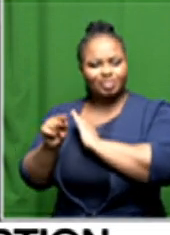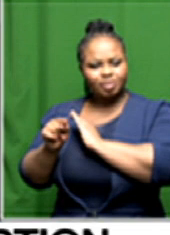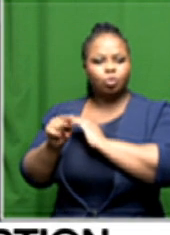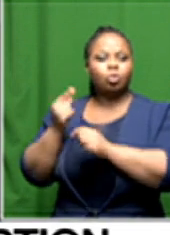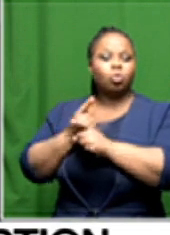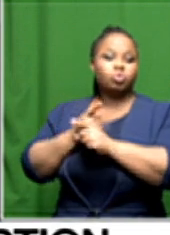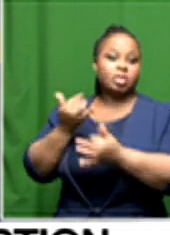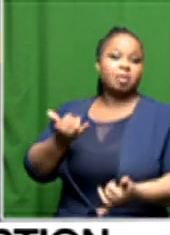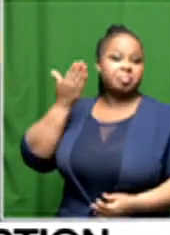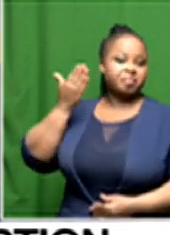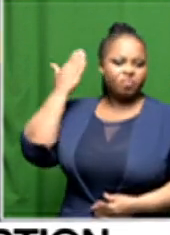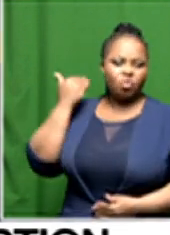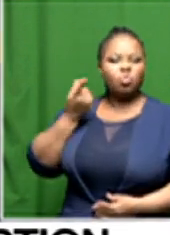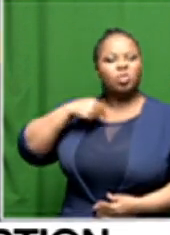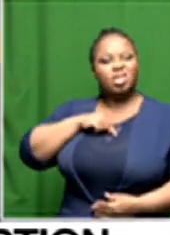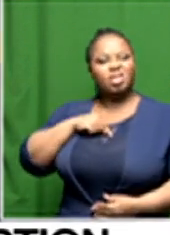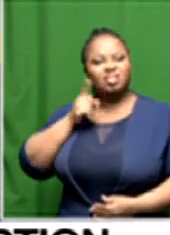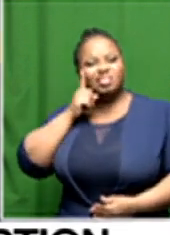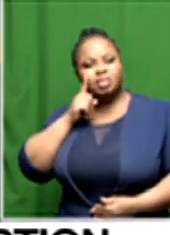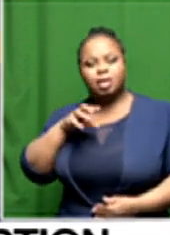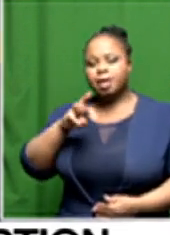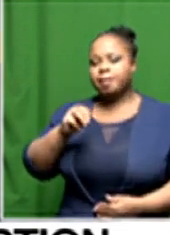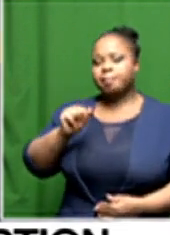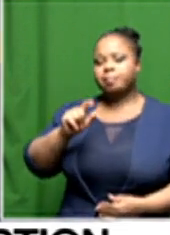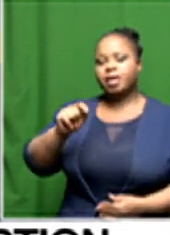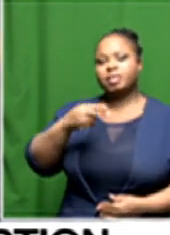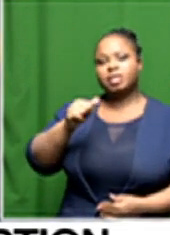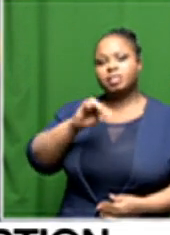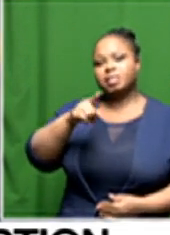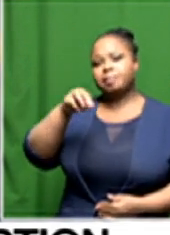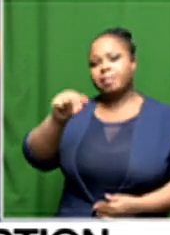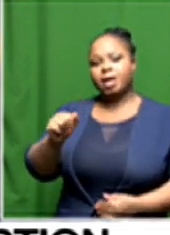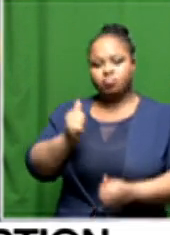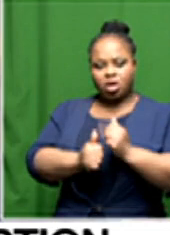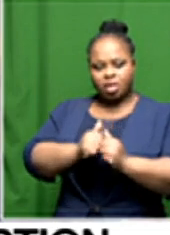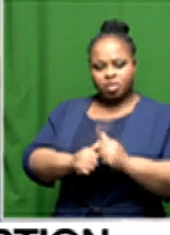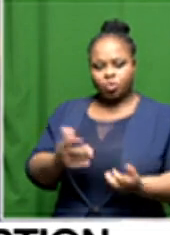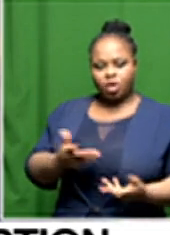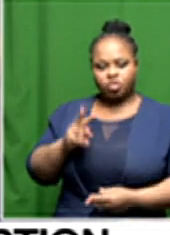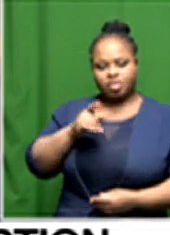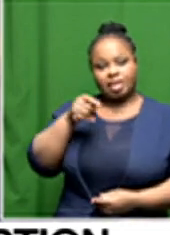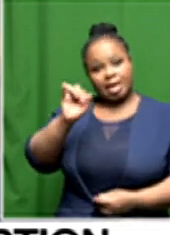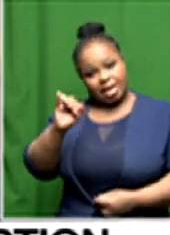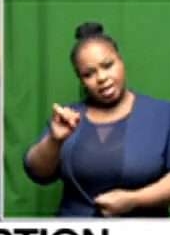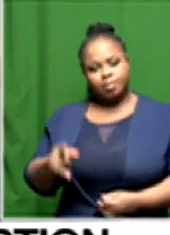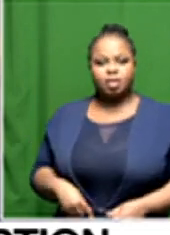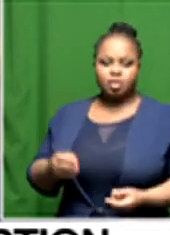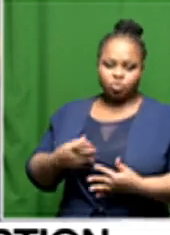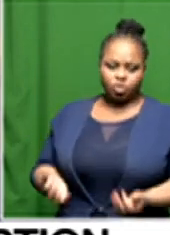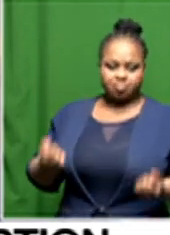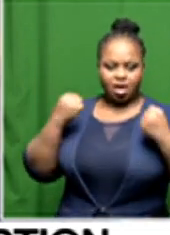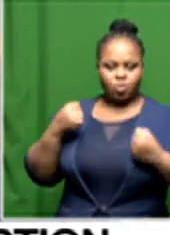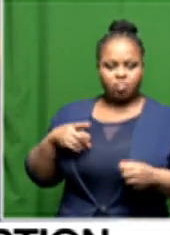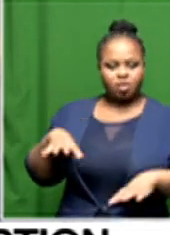So, we deal with the Matanzima brothers in the Transkei. And they, no sooner had they taken power than